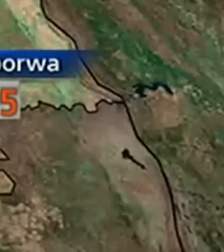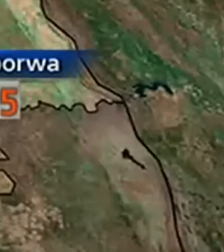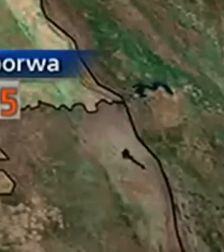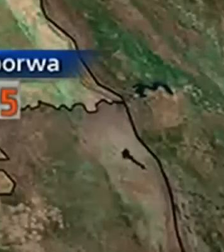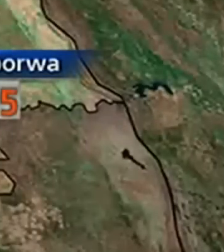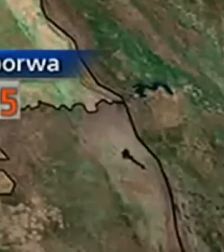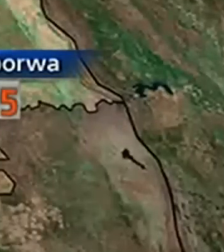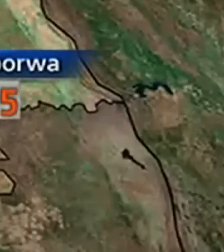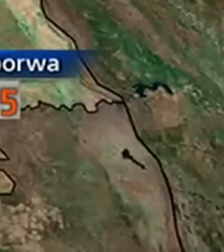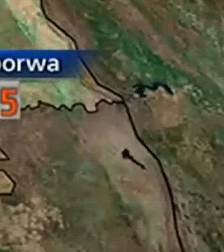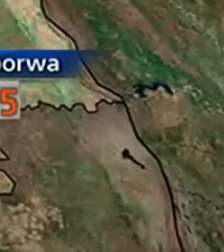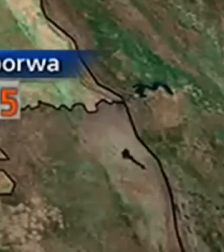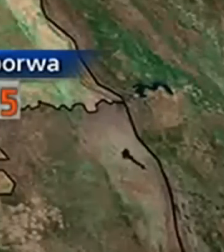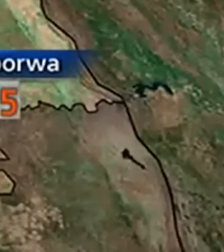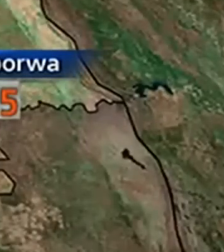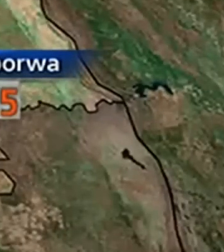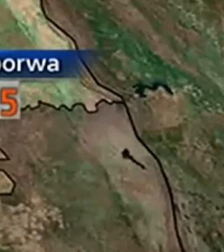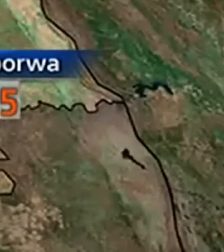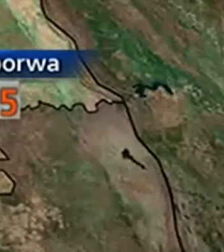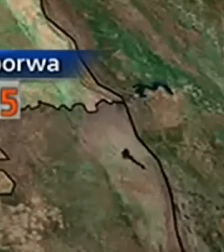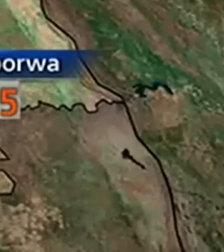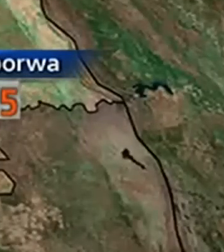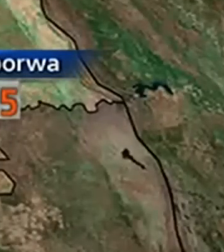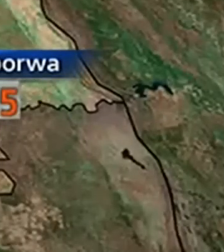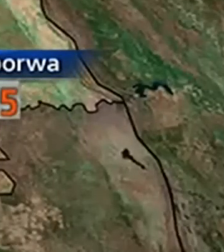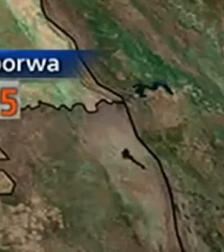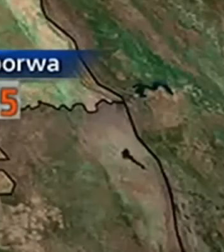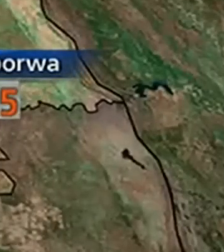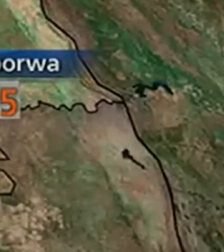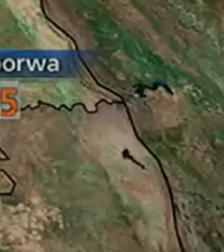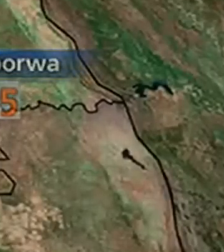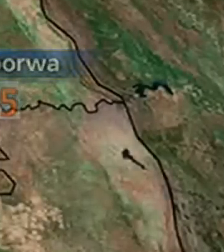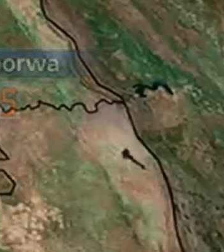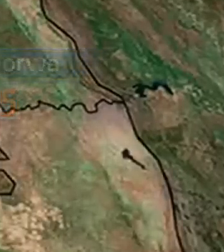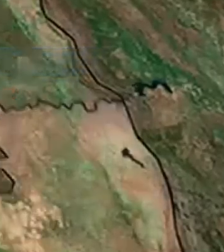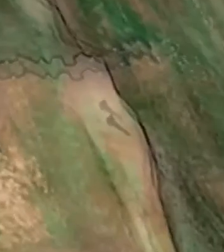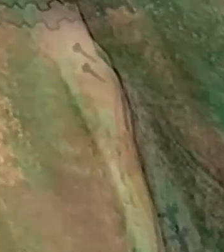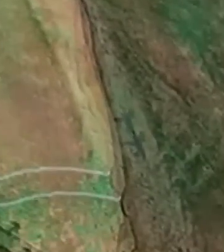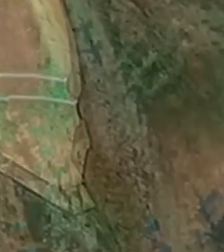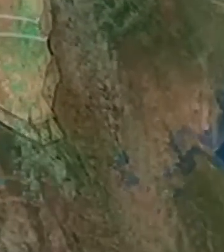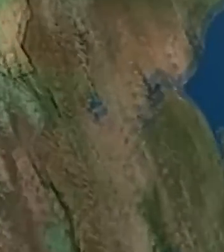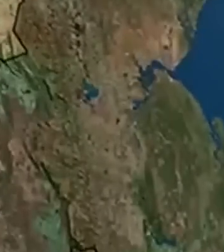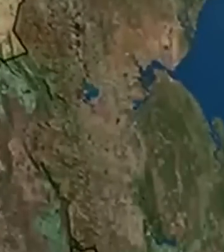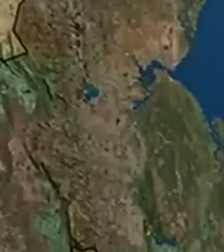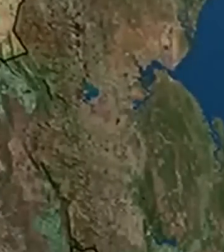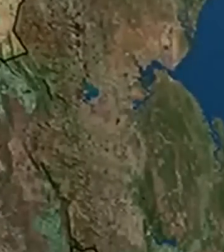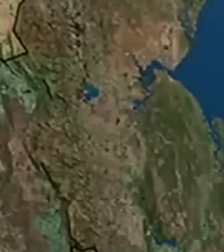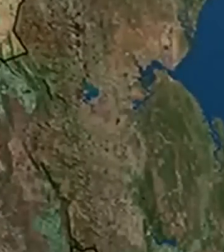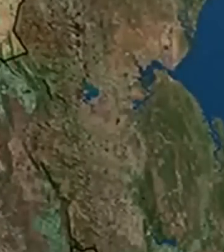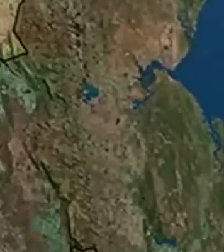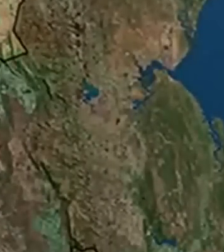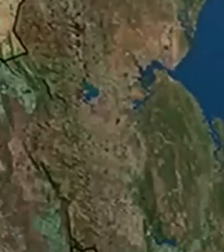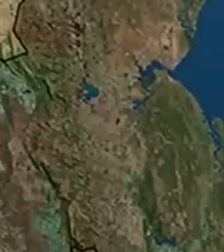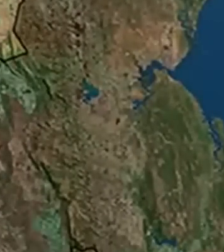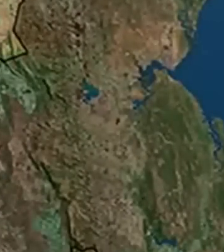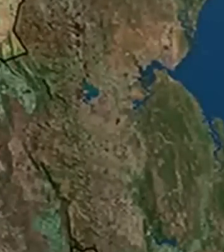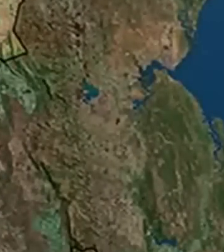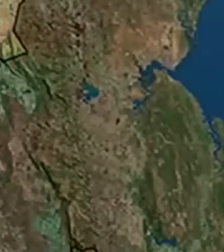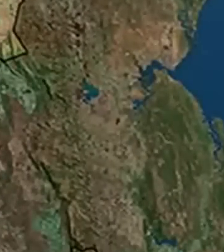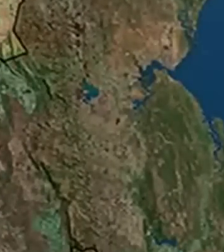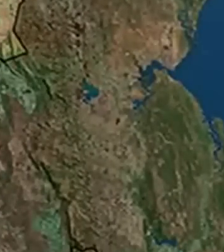simba jeno le hona o sa no tla hlophole ha re kgati di phama ka mesina di phama fela ho mashome a mabedi a mtse e supileng ka fela ha le Mpumalanga e tla